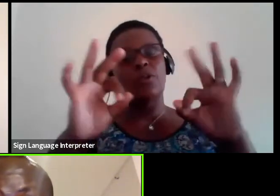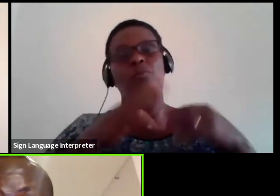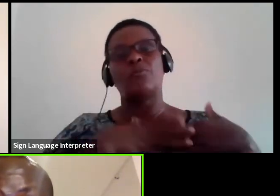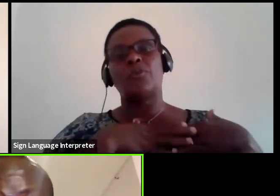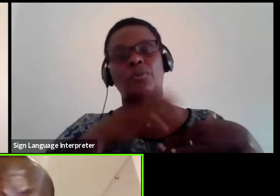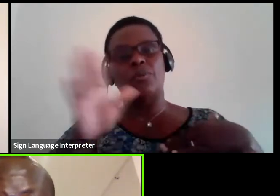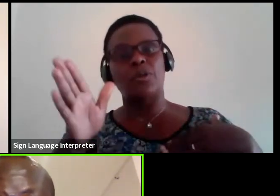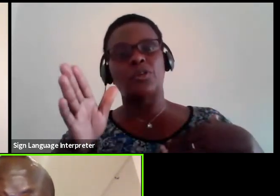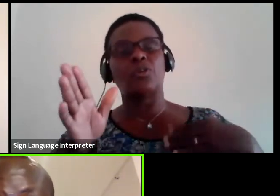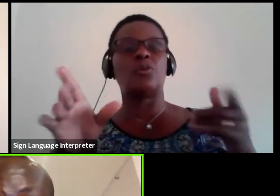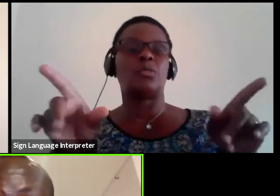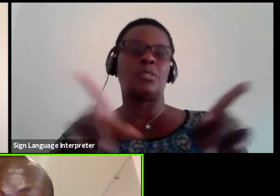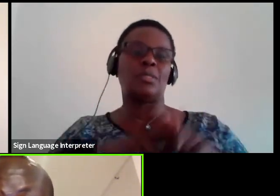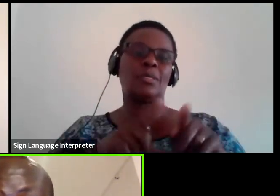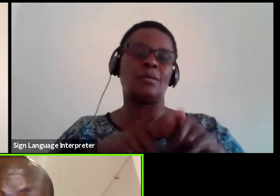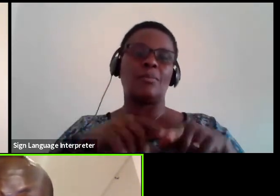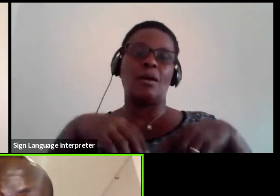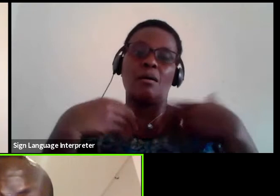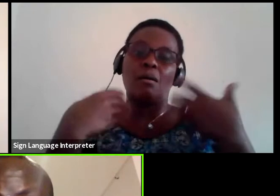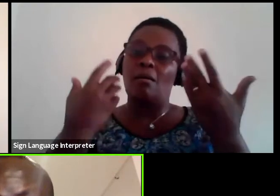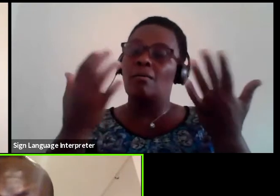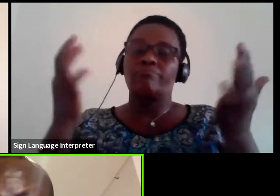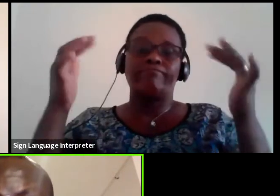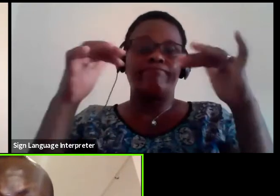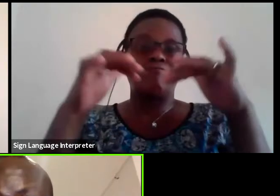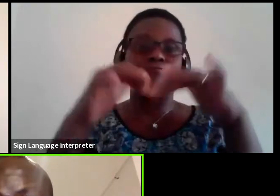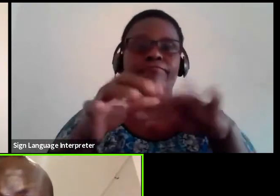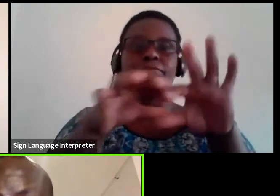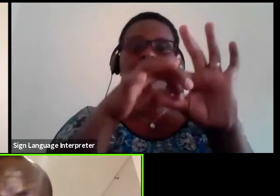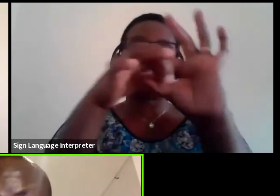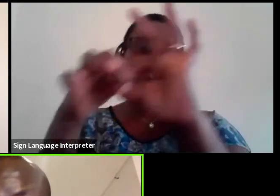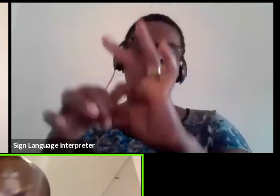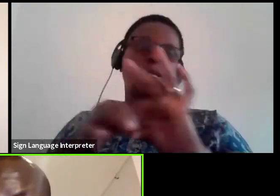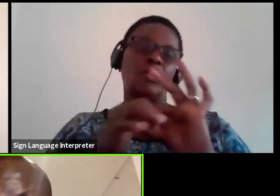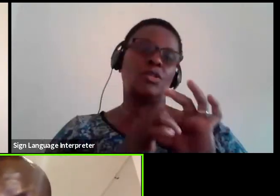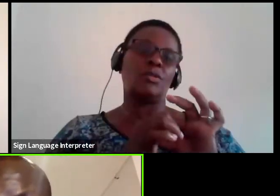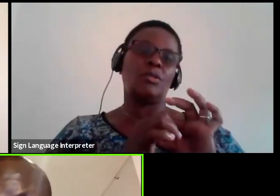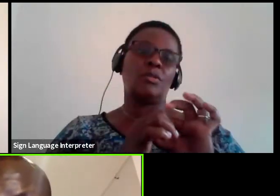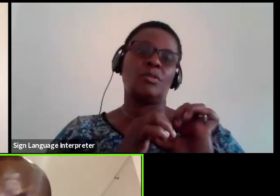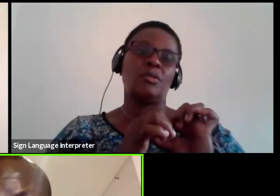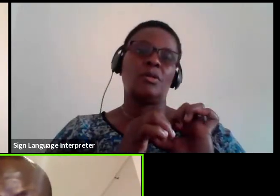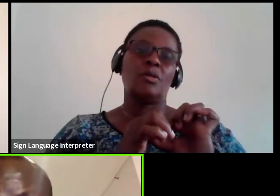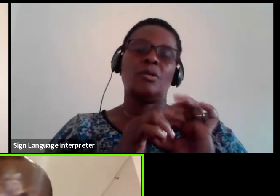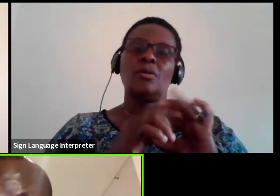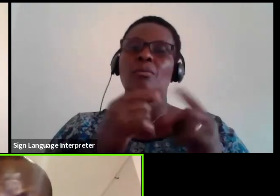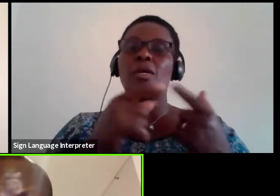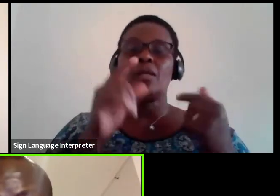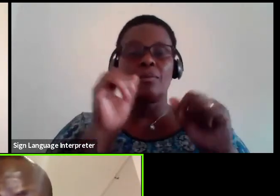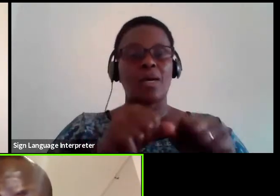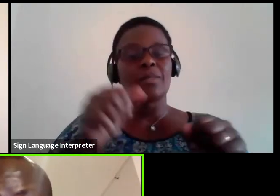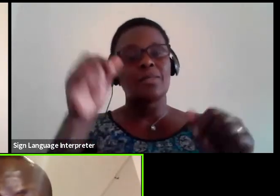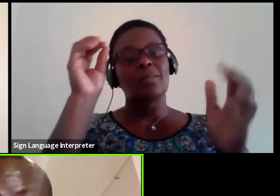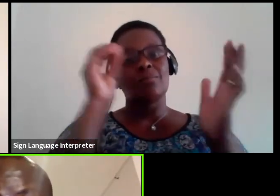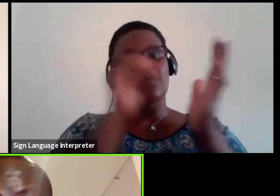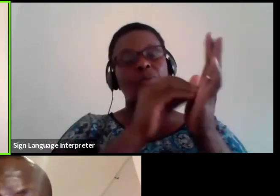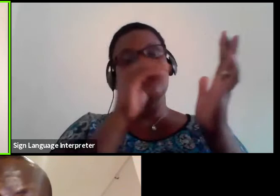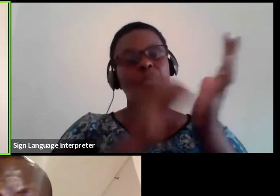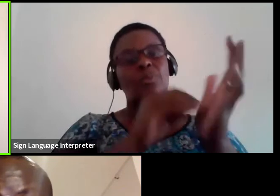can be engaged to highlight the of surveillance across various countries,